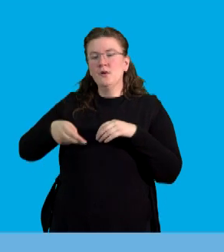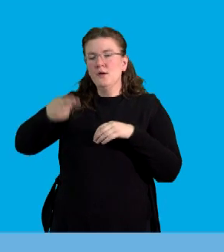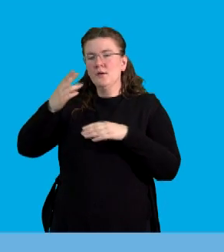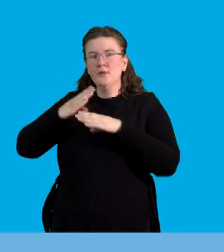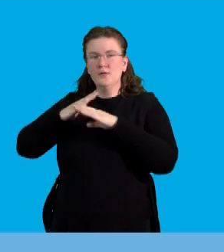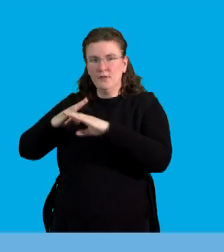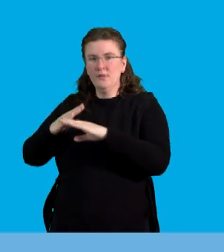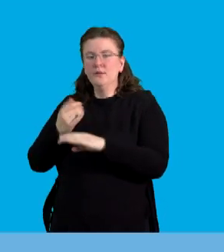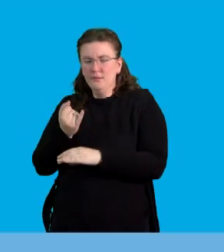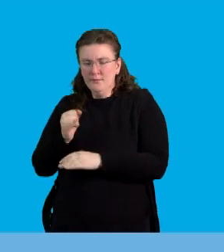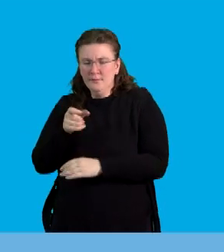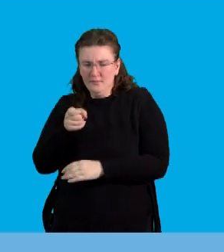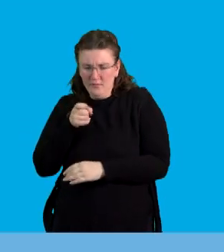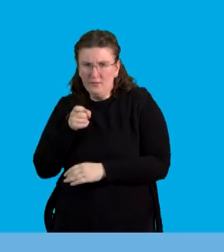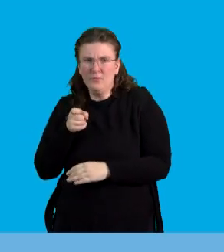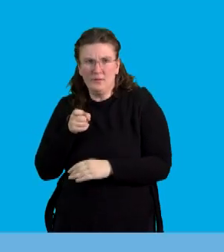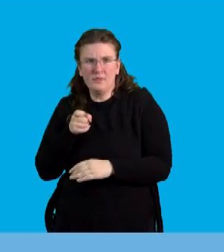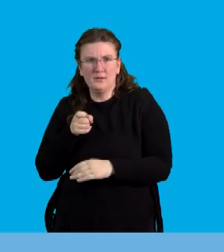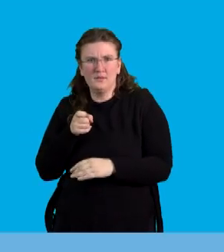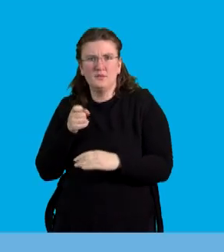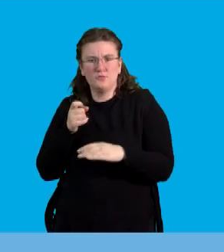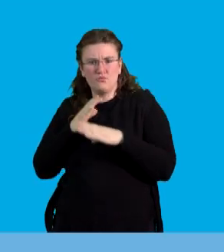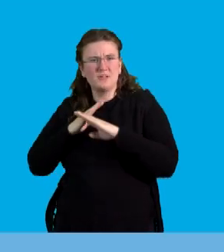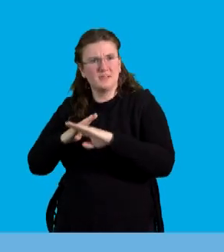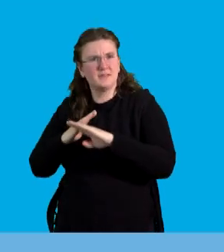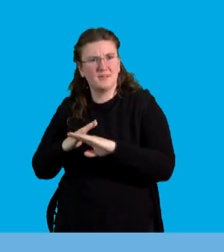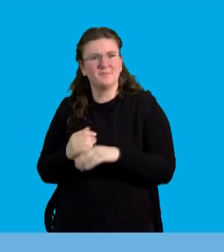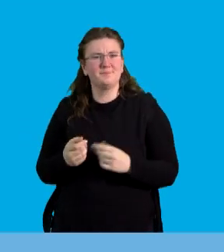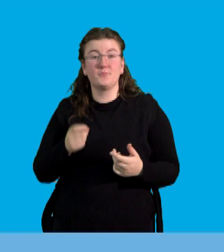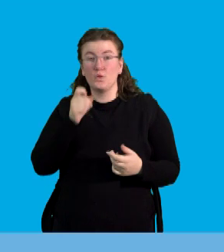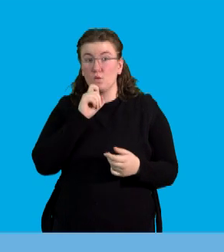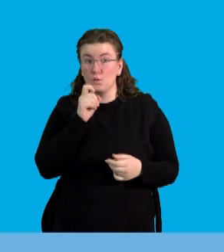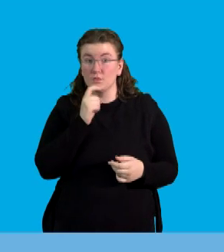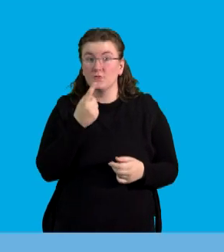are called resistors still. And